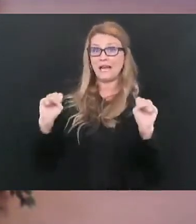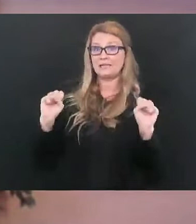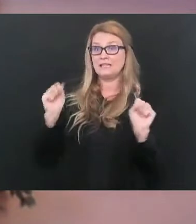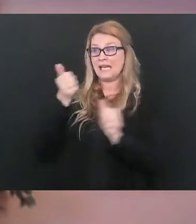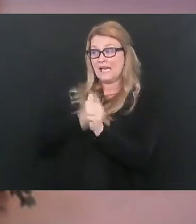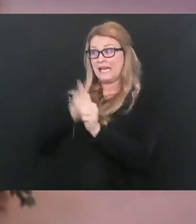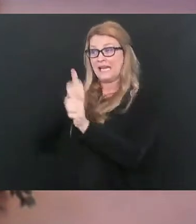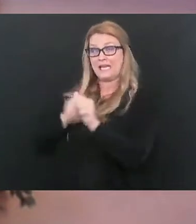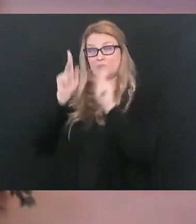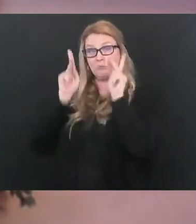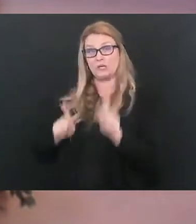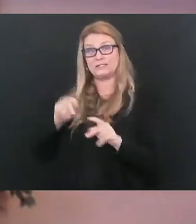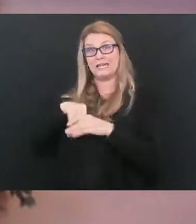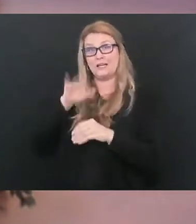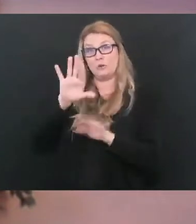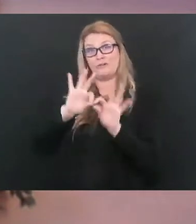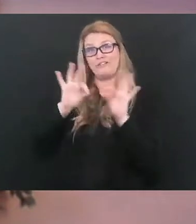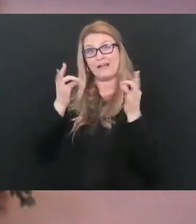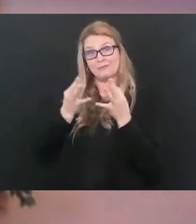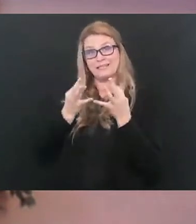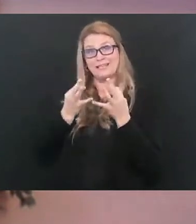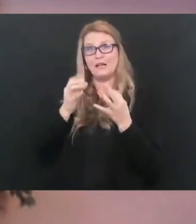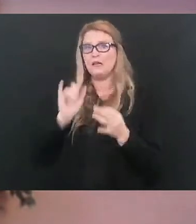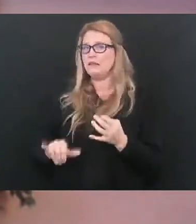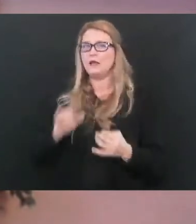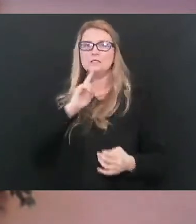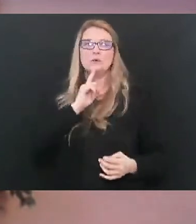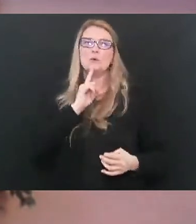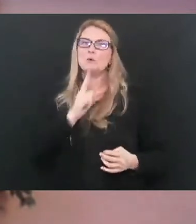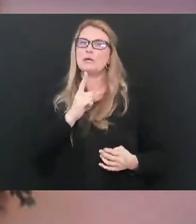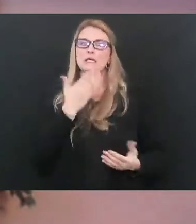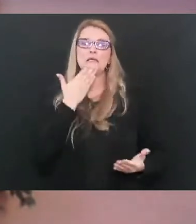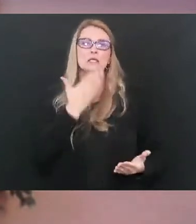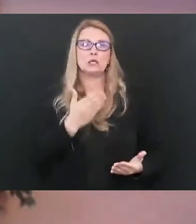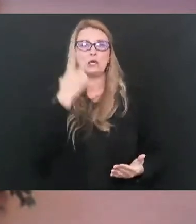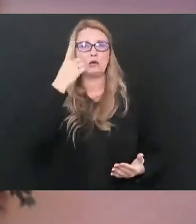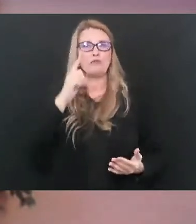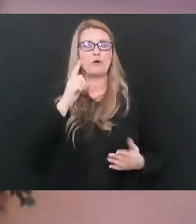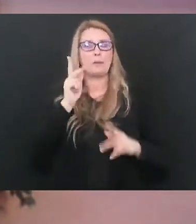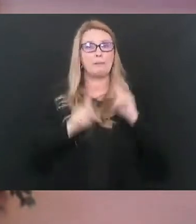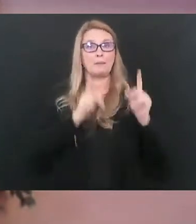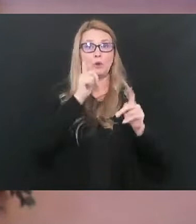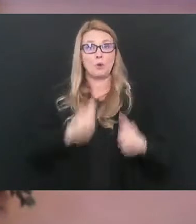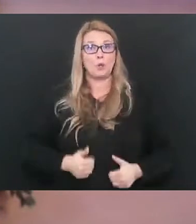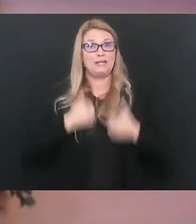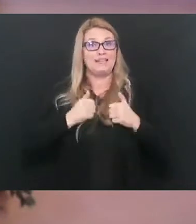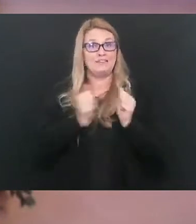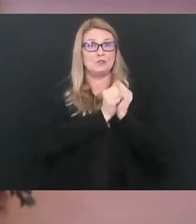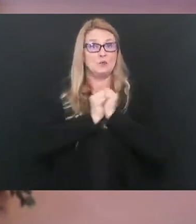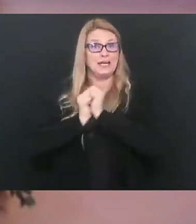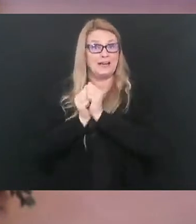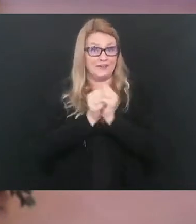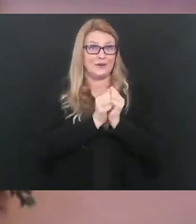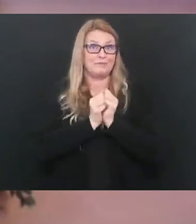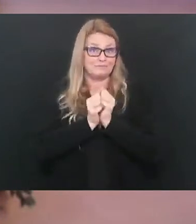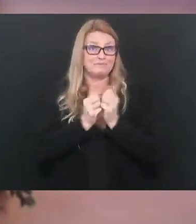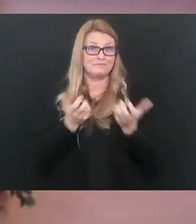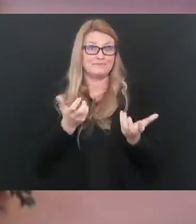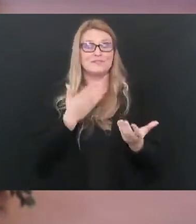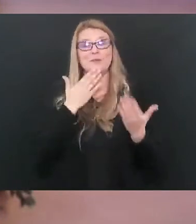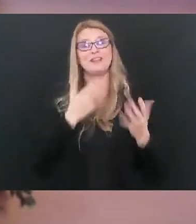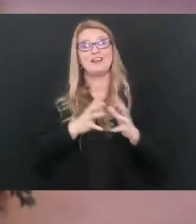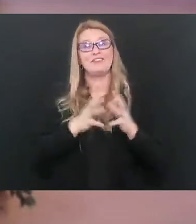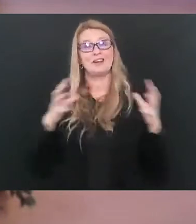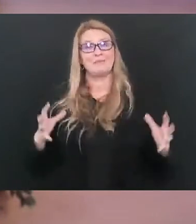a real gift to other people that live with each other, but also for extended family members. So thank you very much.